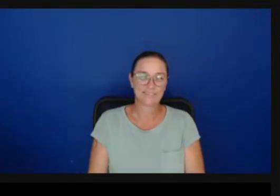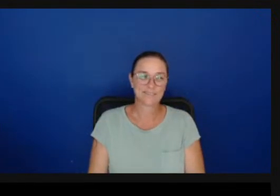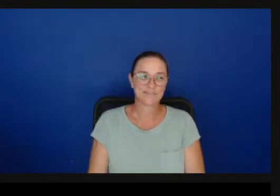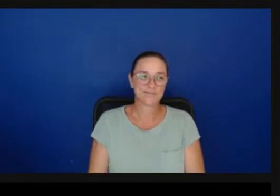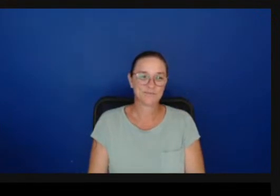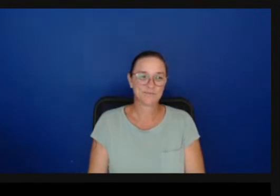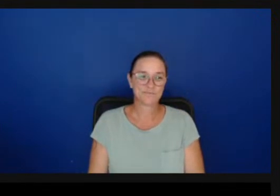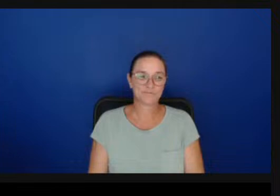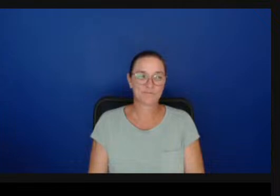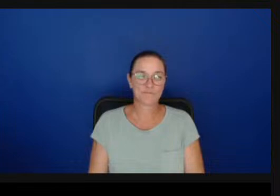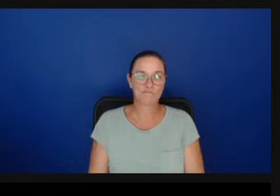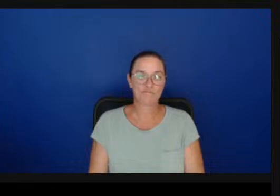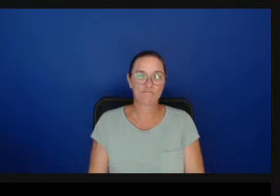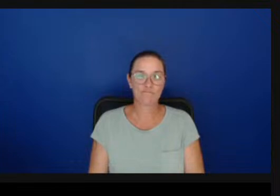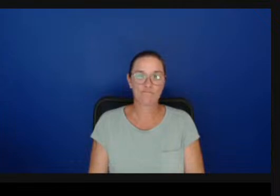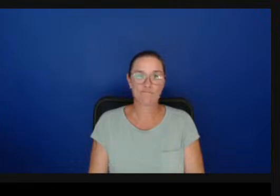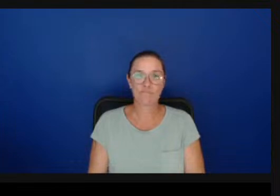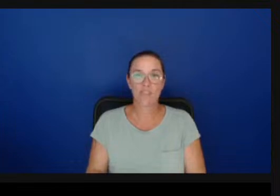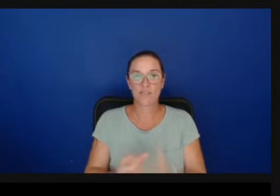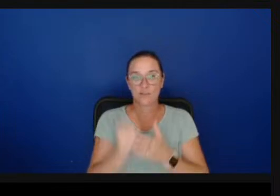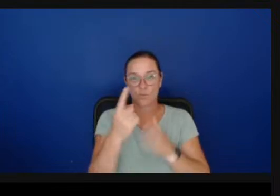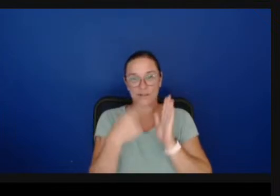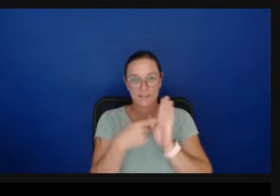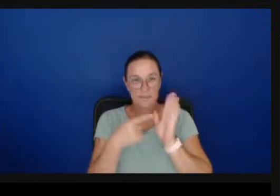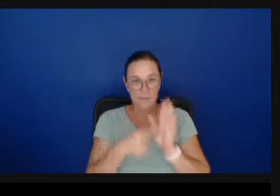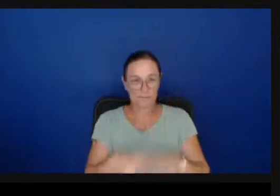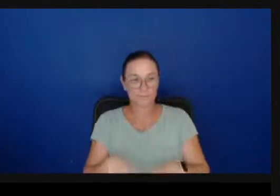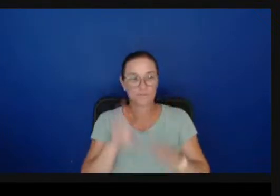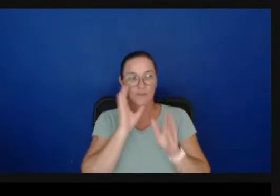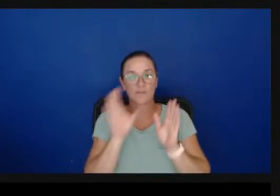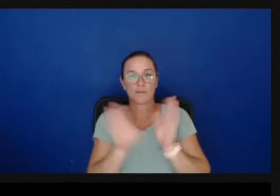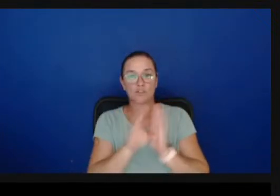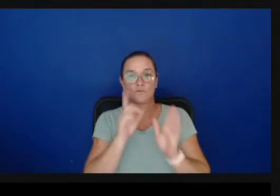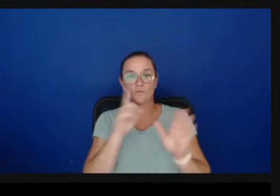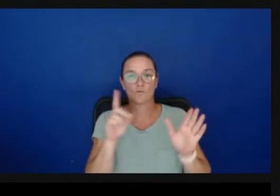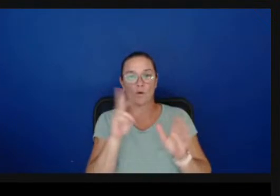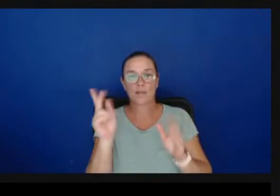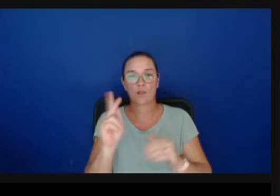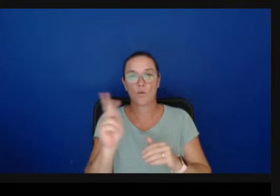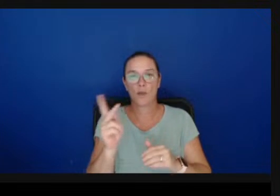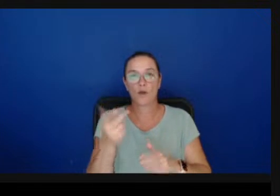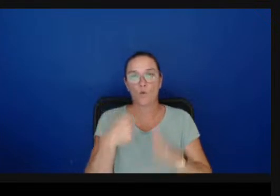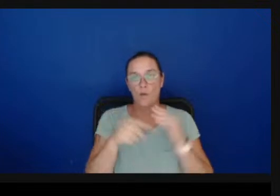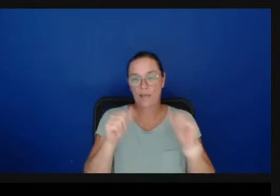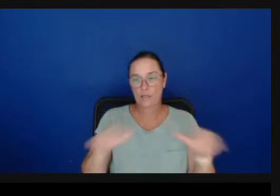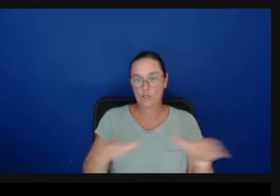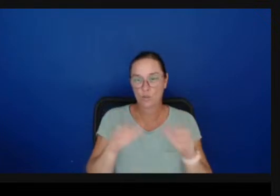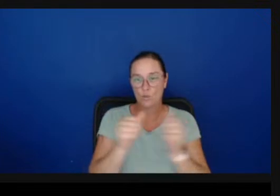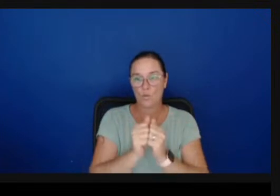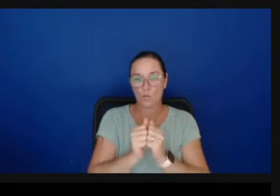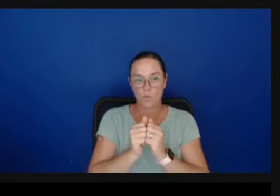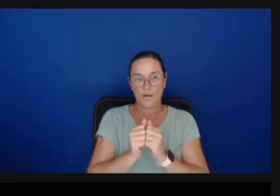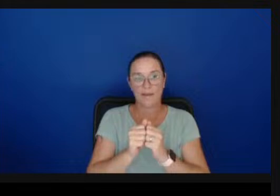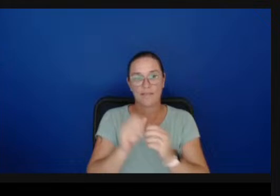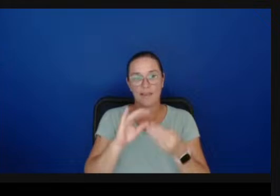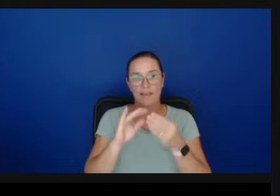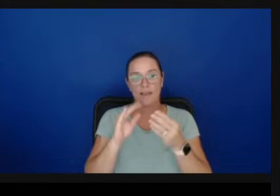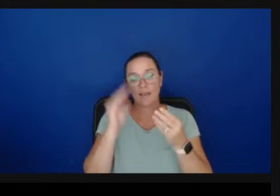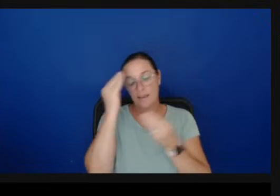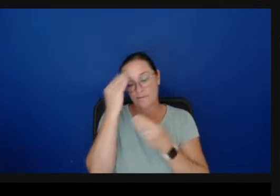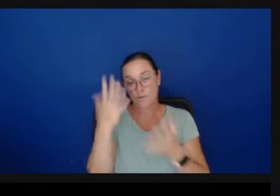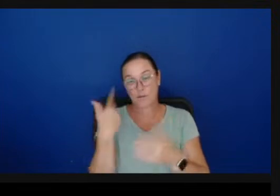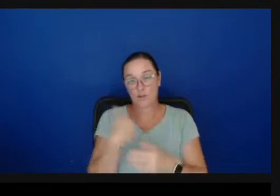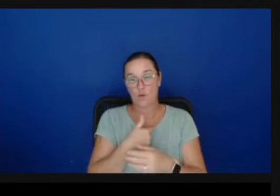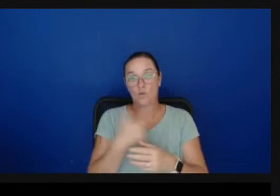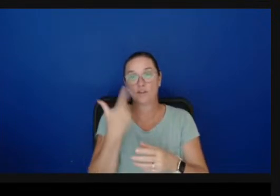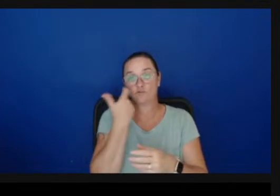All right, so that's one example, imaging Kilauea, which is what they'll do with the data set we just talked about, which we just